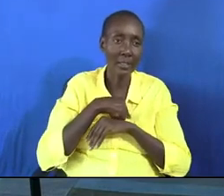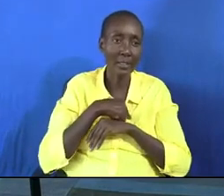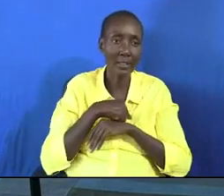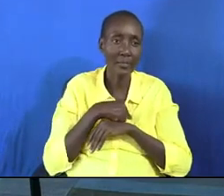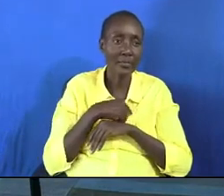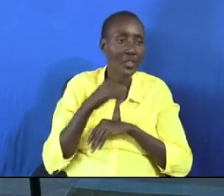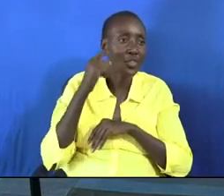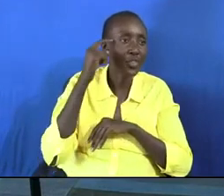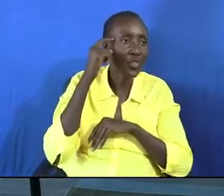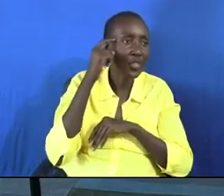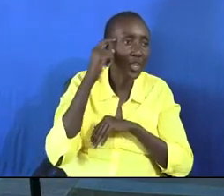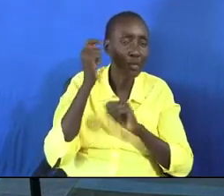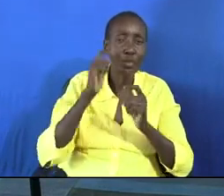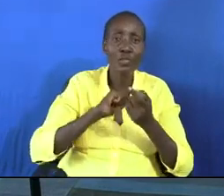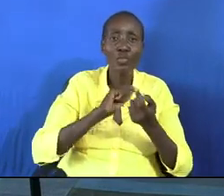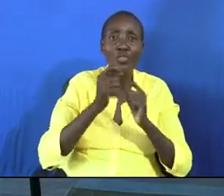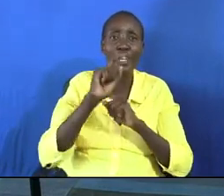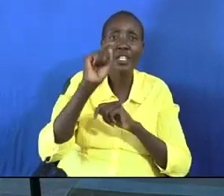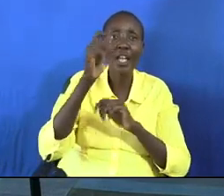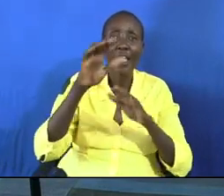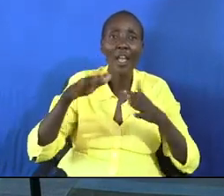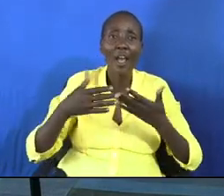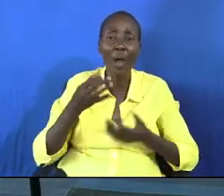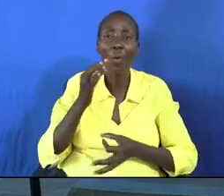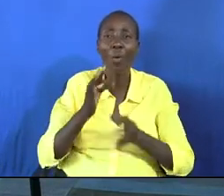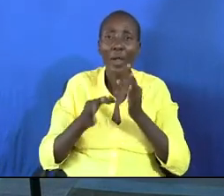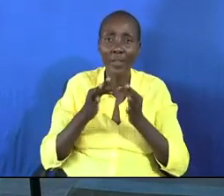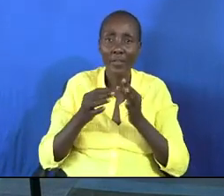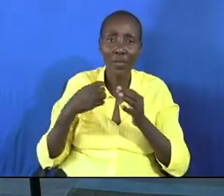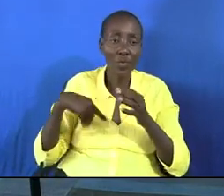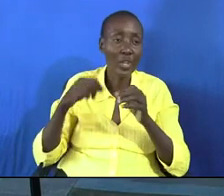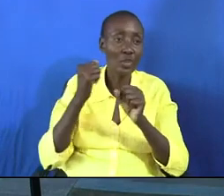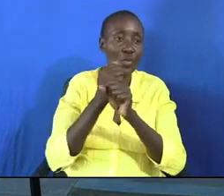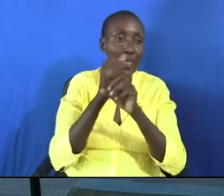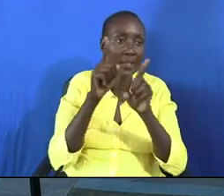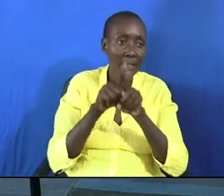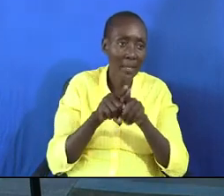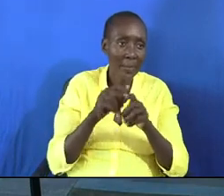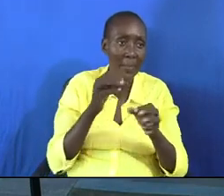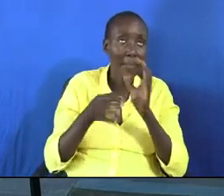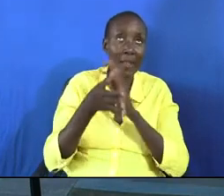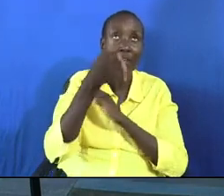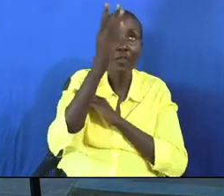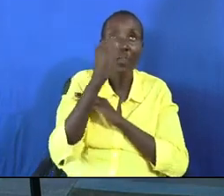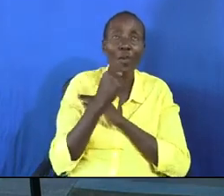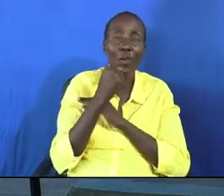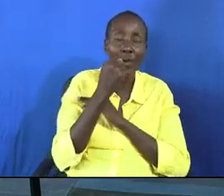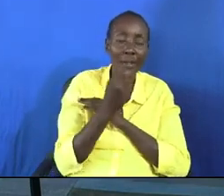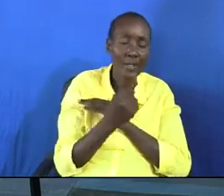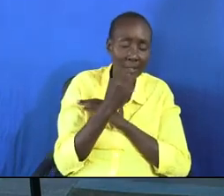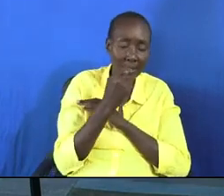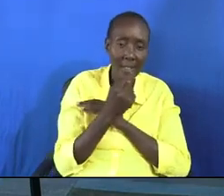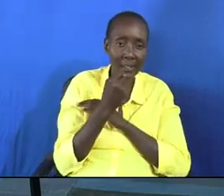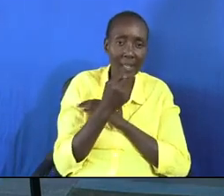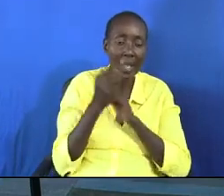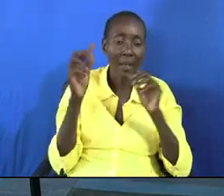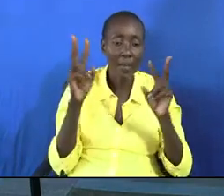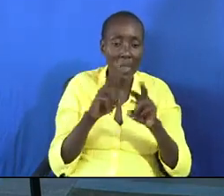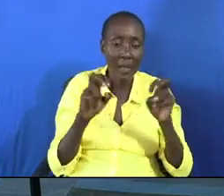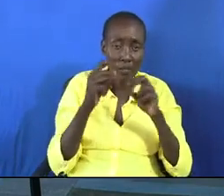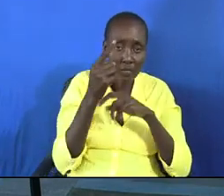you think we could change Kenya if we did that? If God says, I looked for one